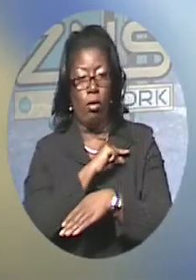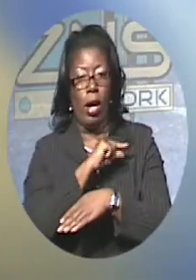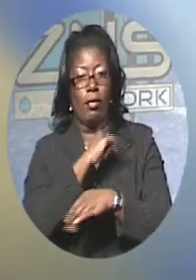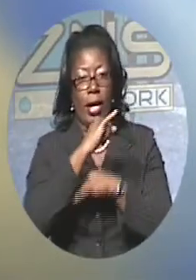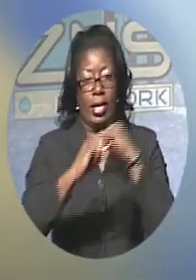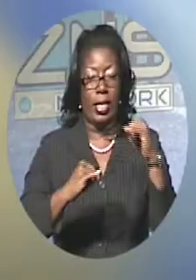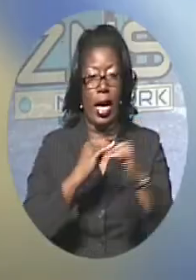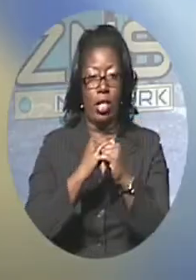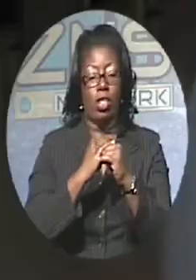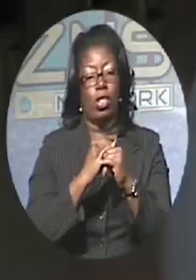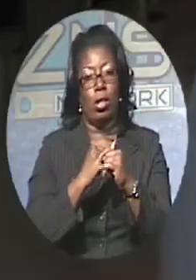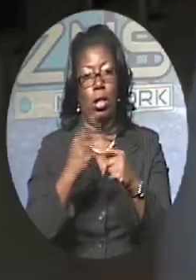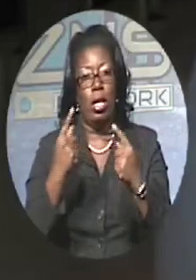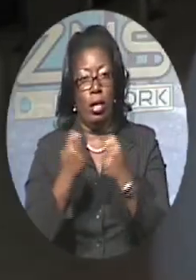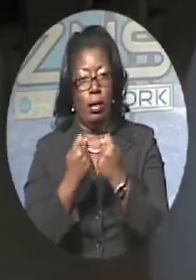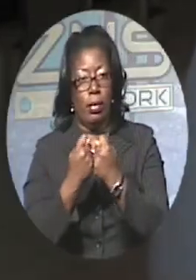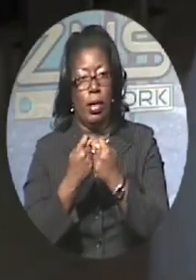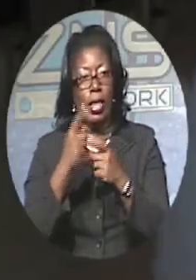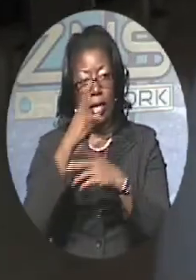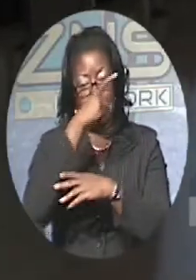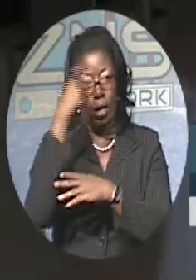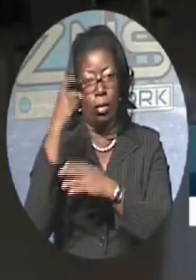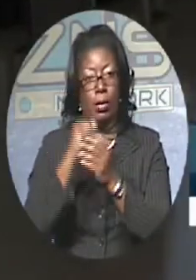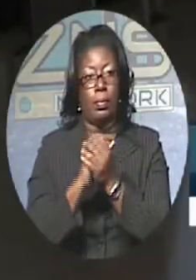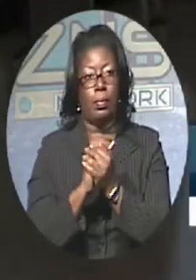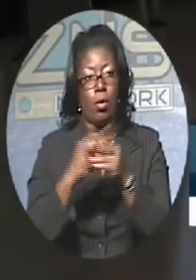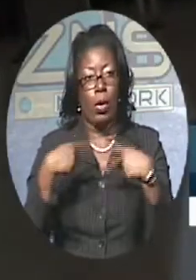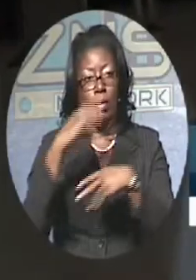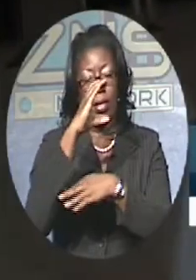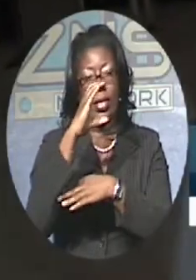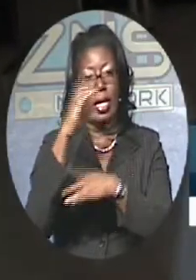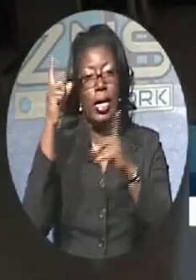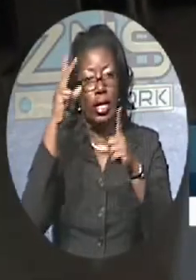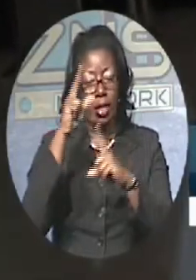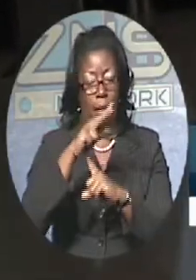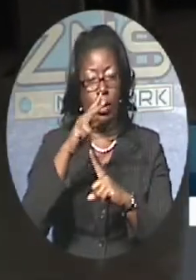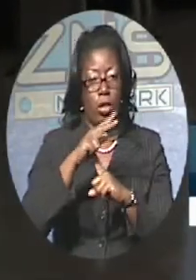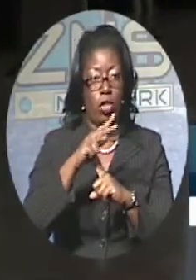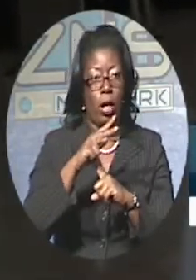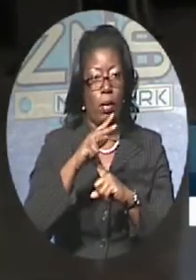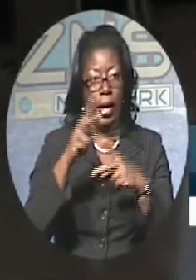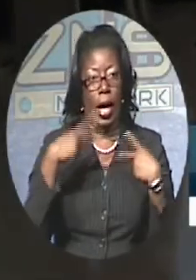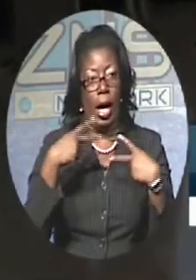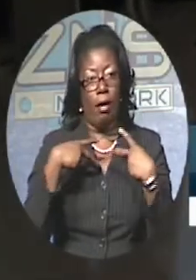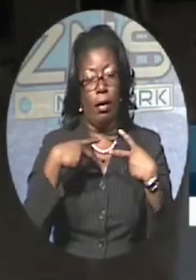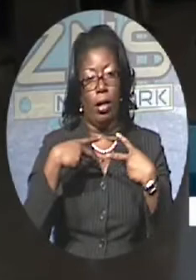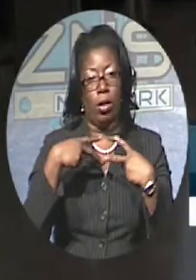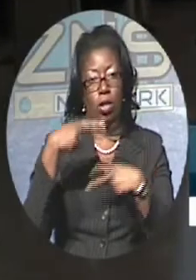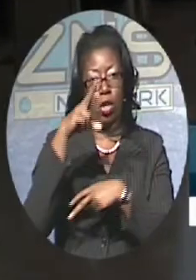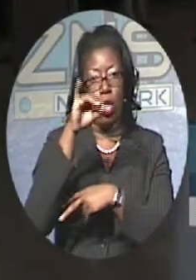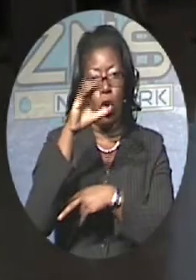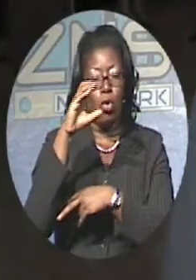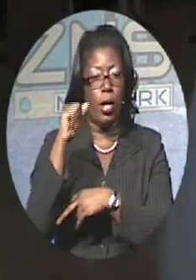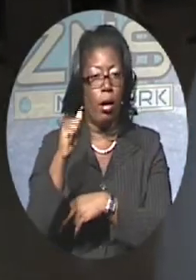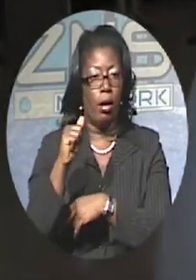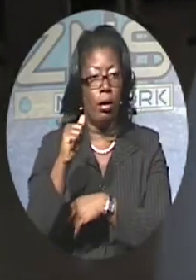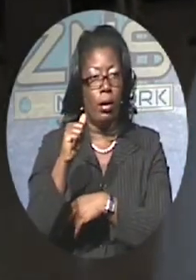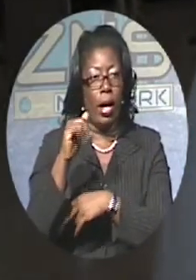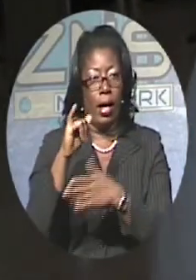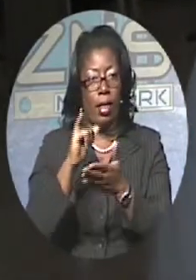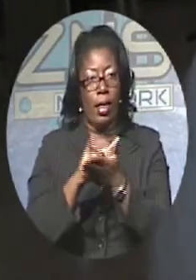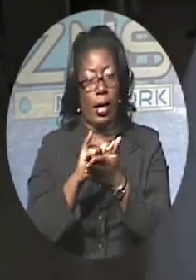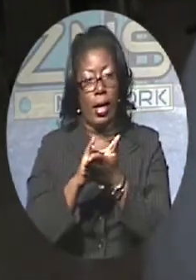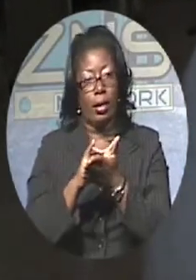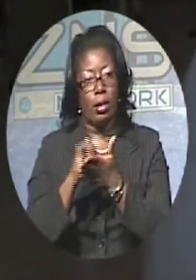summer. We have the CC Cannon Championship, which is their premier age group championship that's been held in Costa Rica. And the qualifying standards of